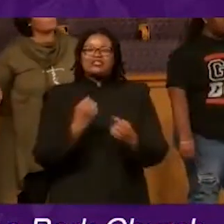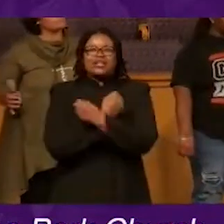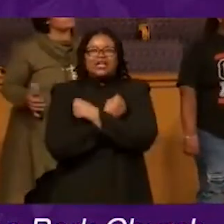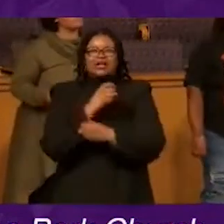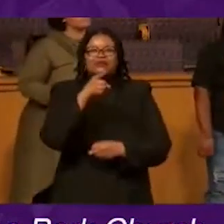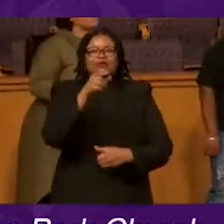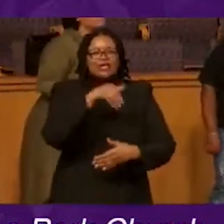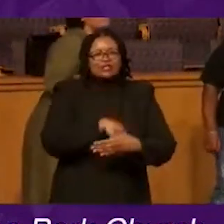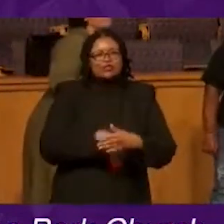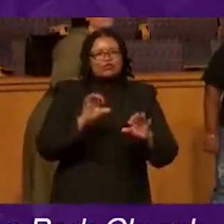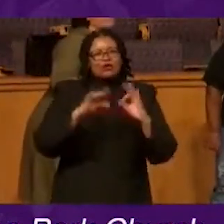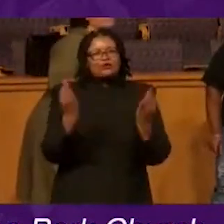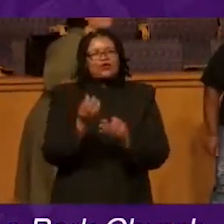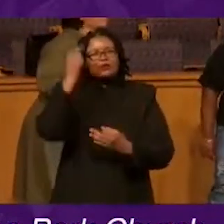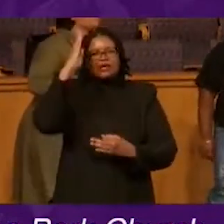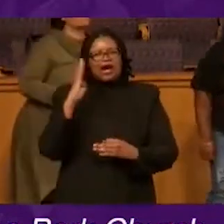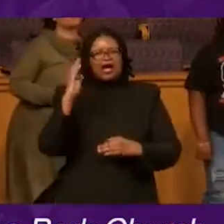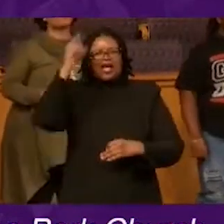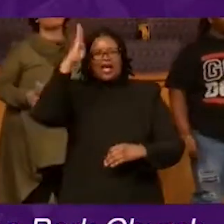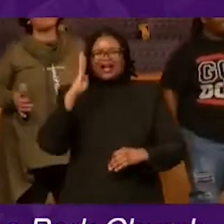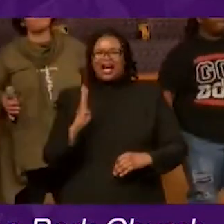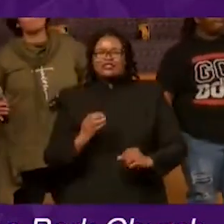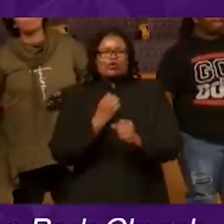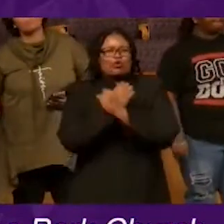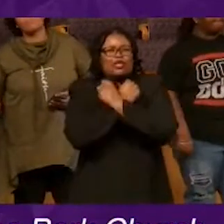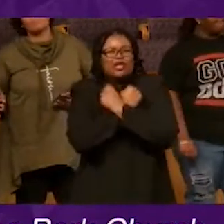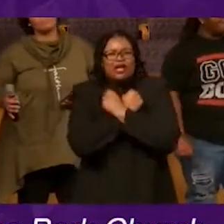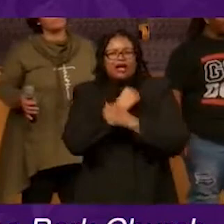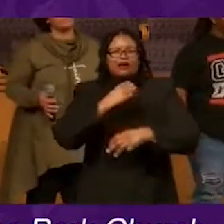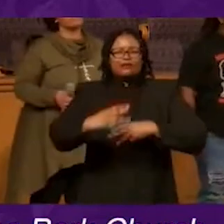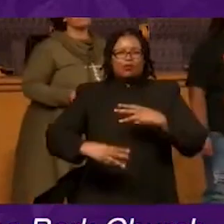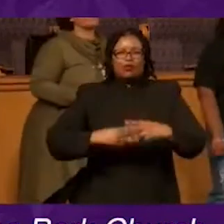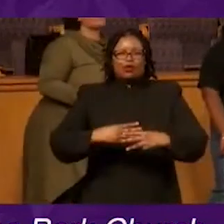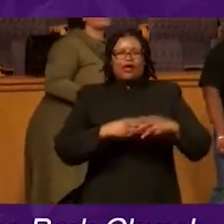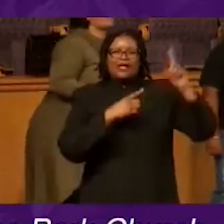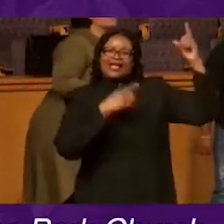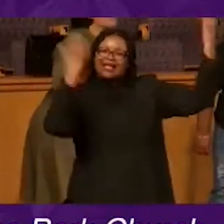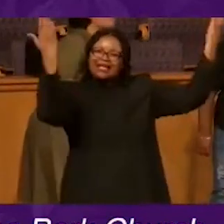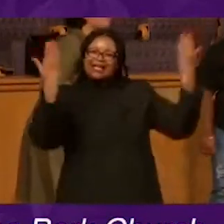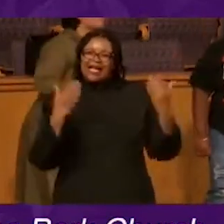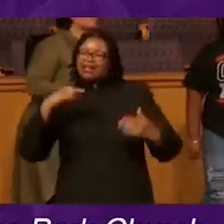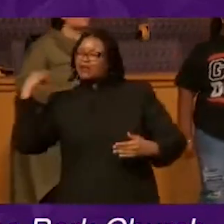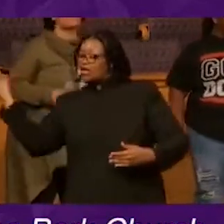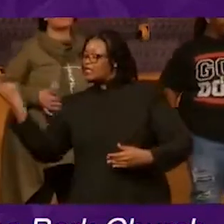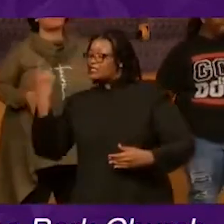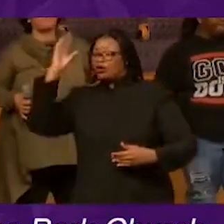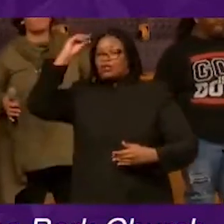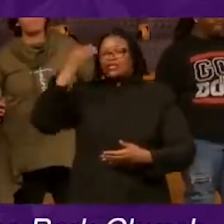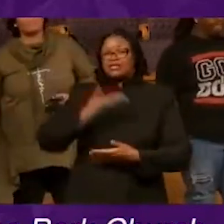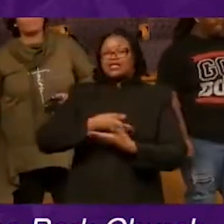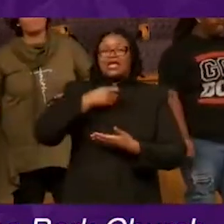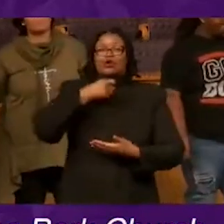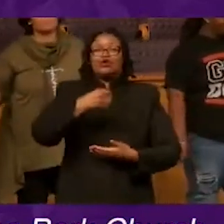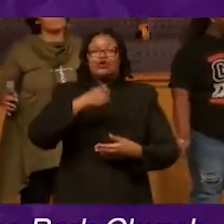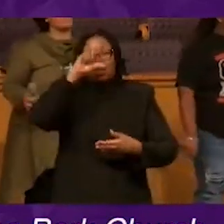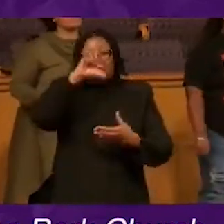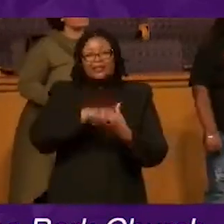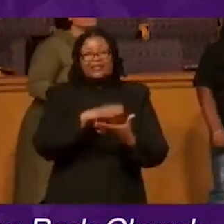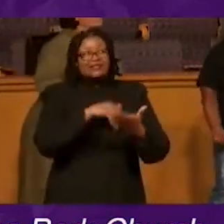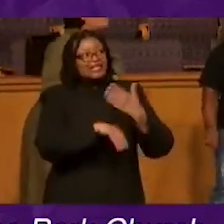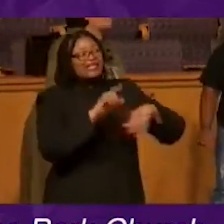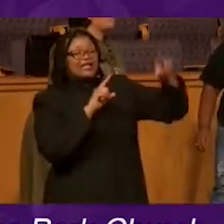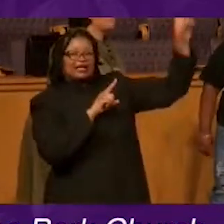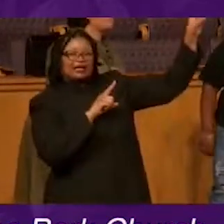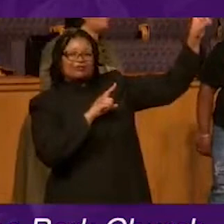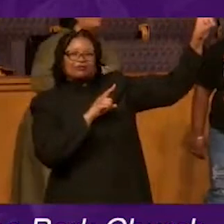God. God so loved the world that he gave his only begotten son, that whosoever believeth in him should not